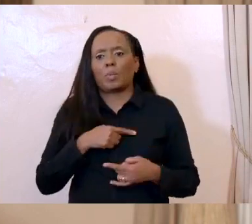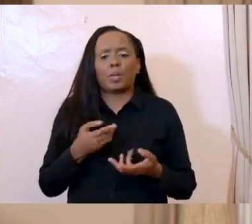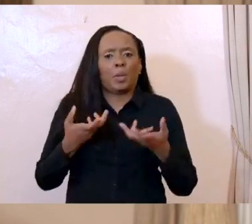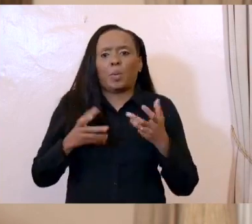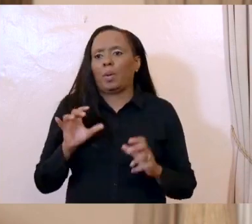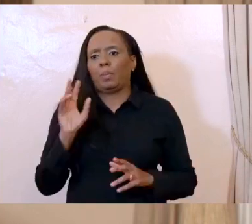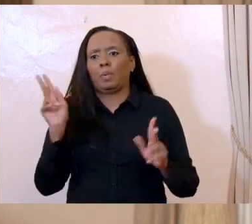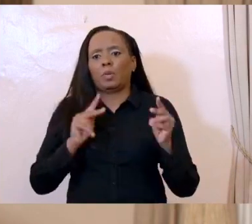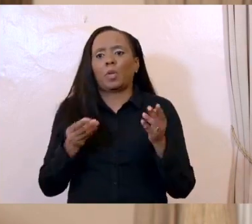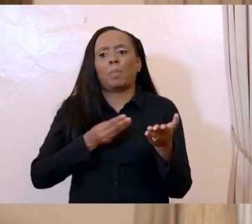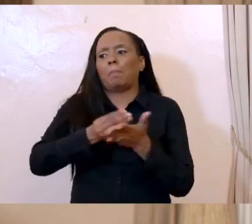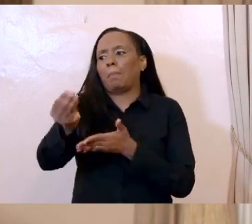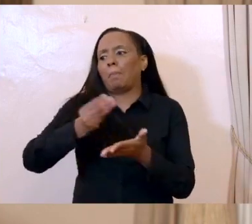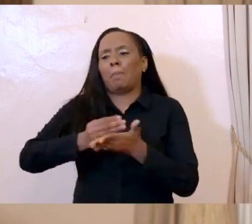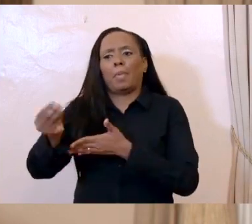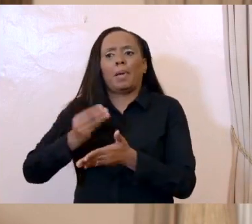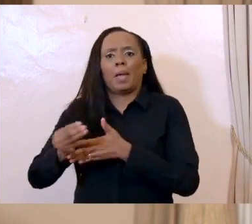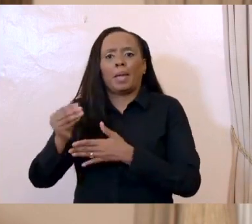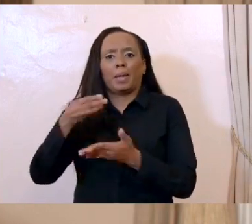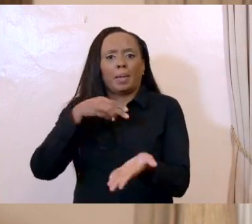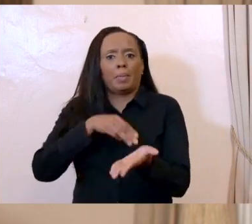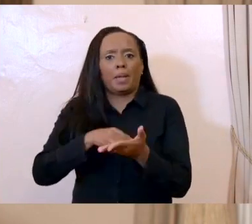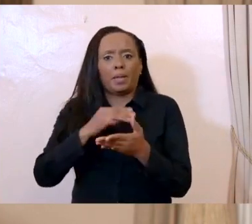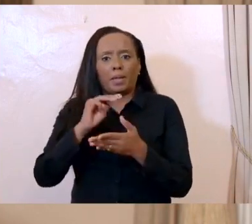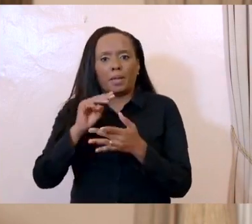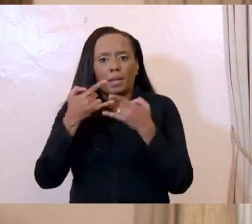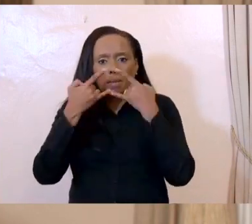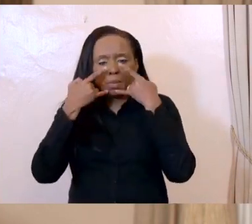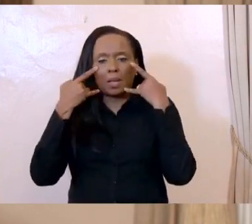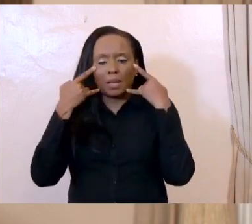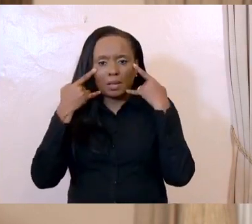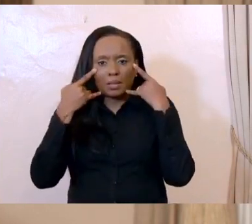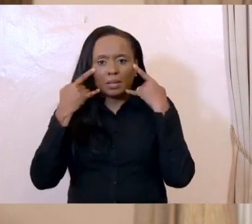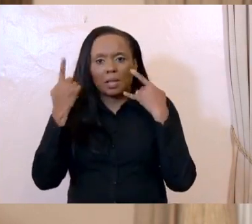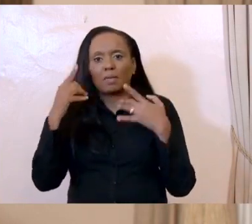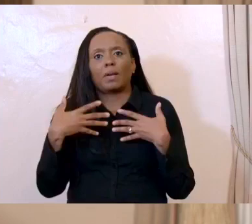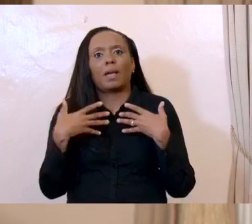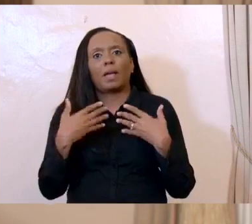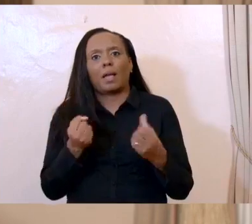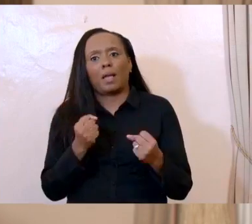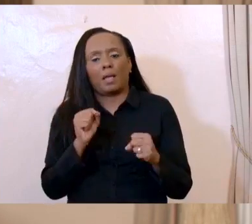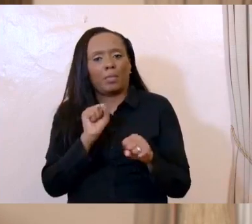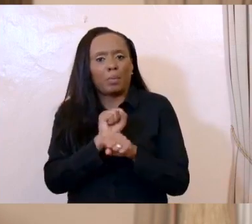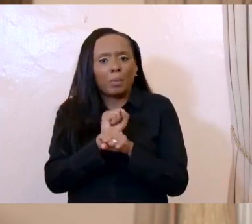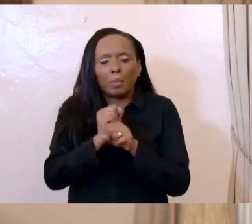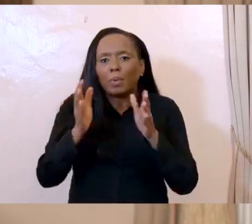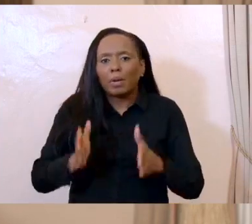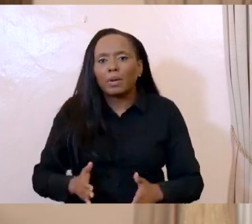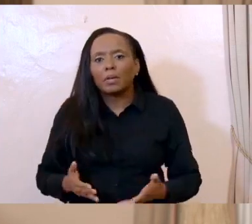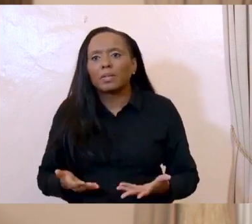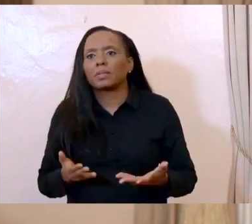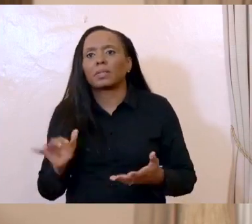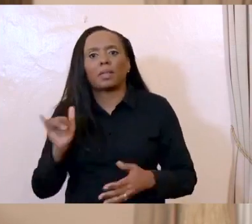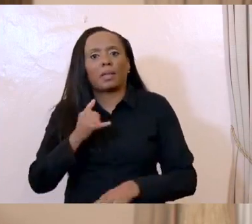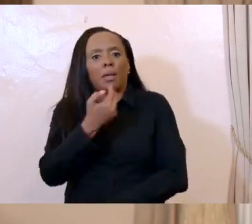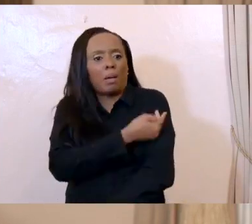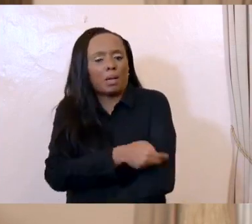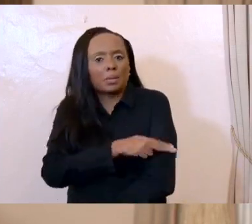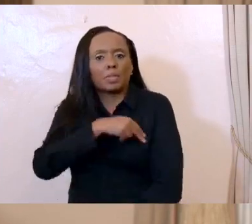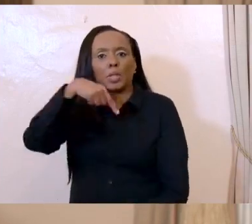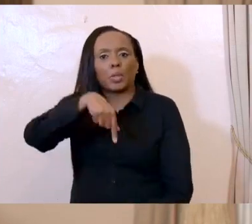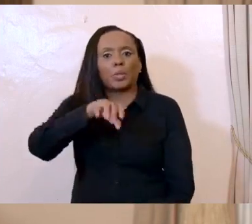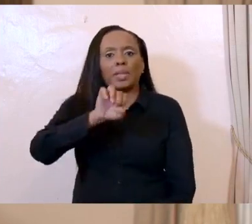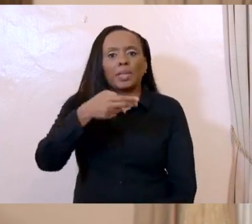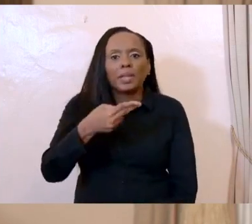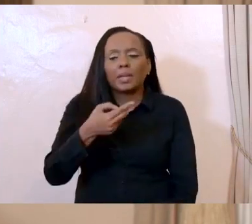reserve supplies of medical masks and disposable masks for the healthcare facilities, whether it's the Queen Elizabeth Hospital,